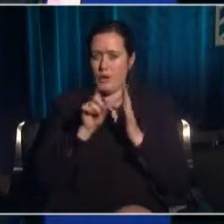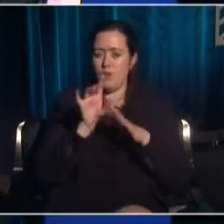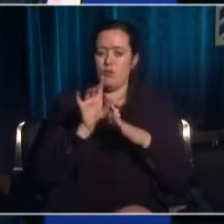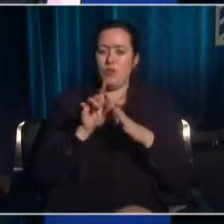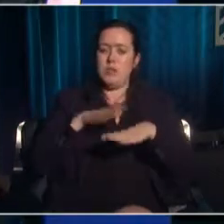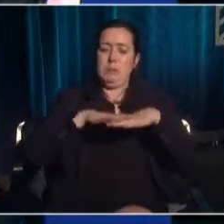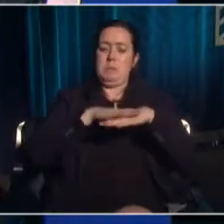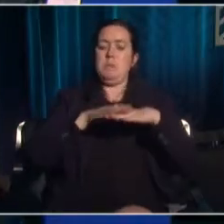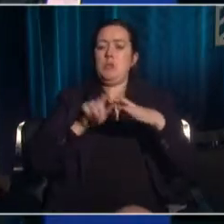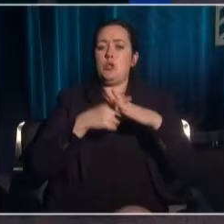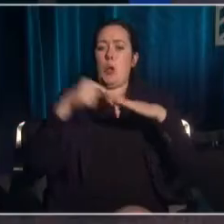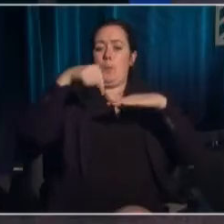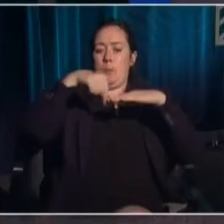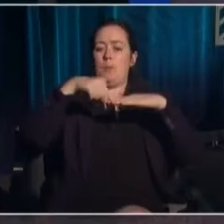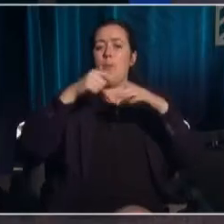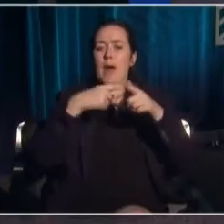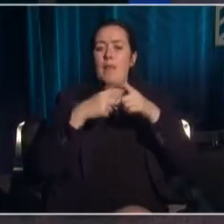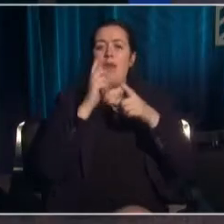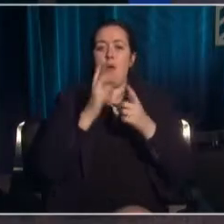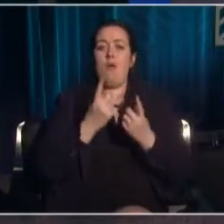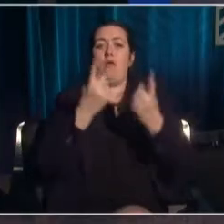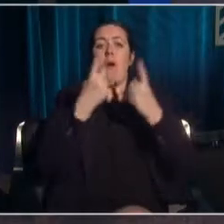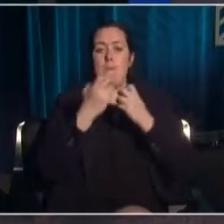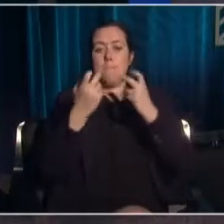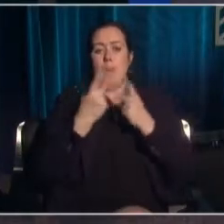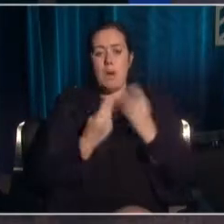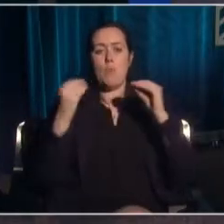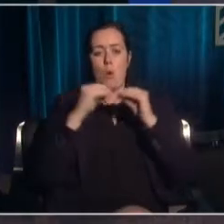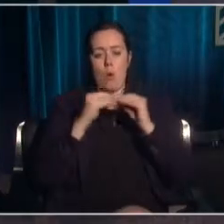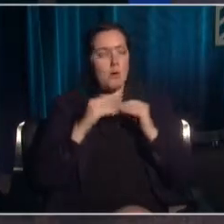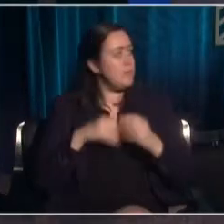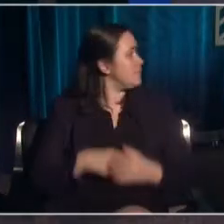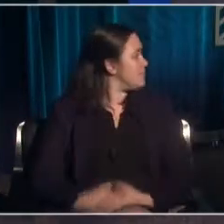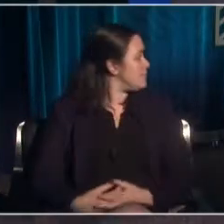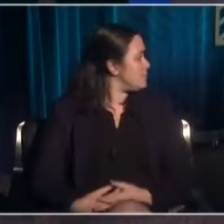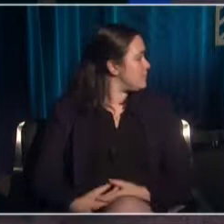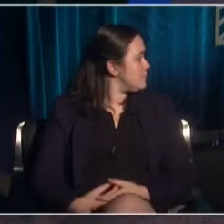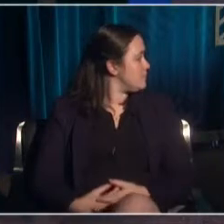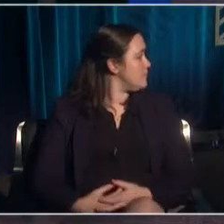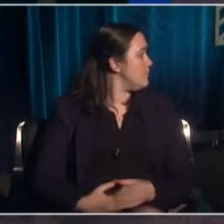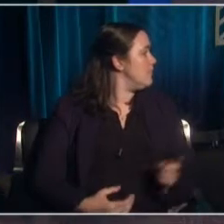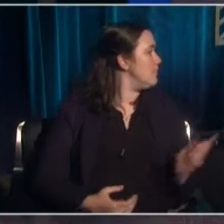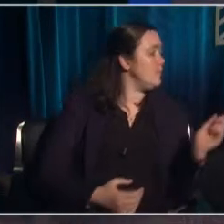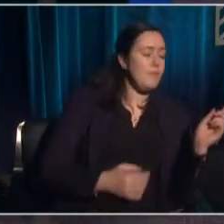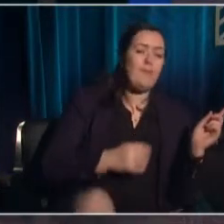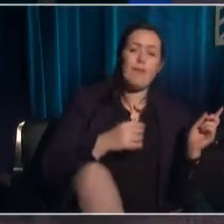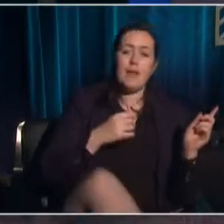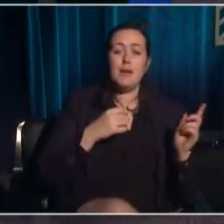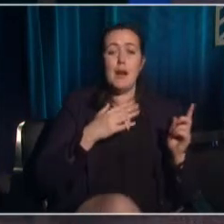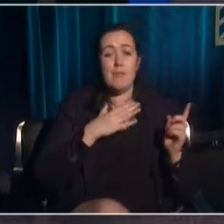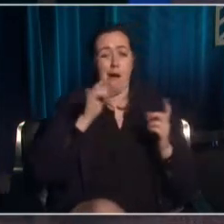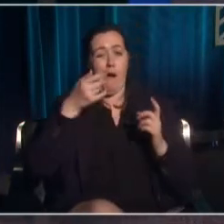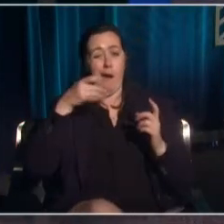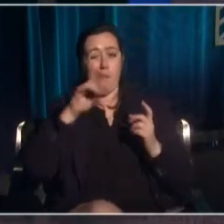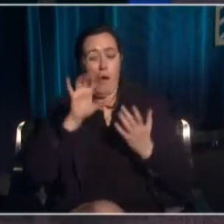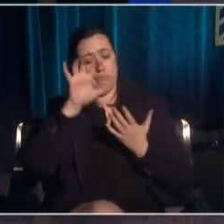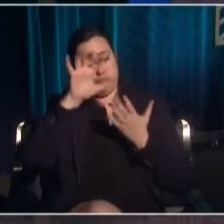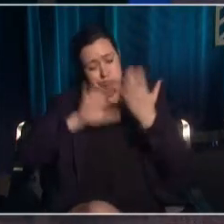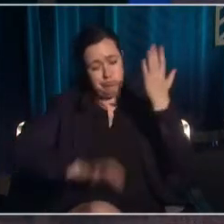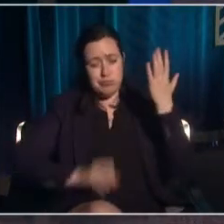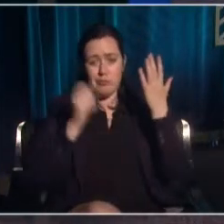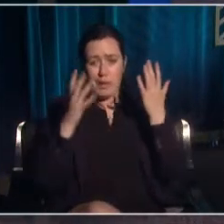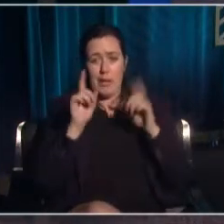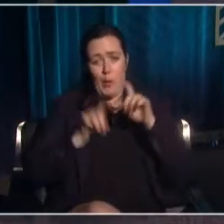terms, not on our terms. So I don't want to be the rude date who keeps looking at my phone the whole time I'm sitting here with you, but I've got my iPad flooded with questions from the